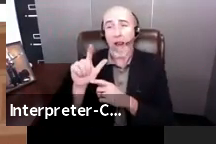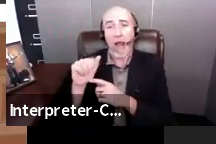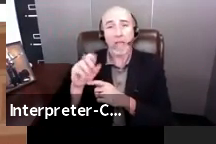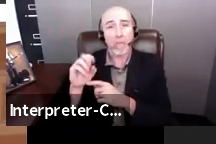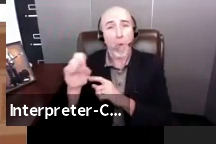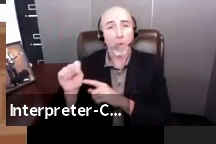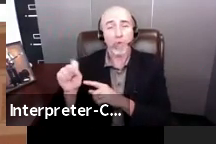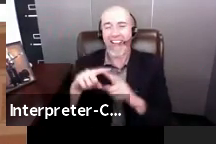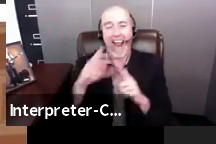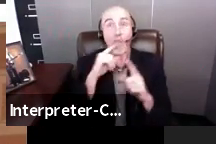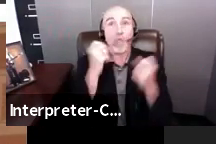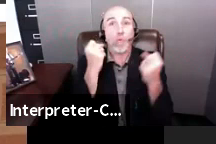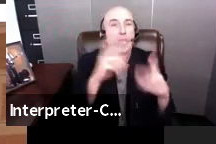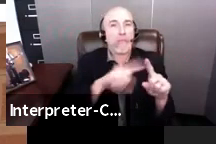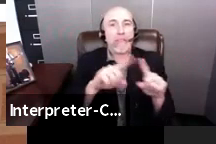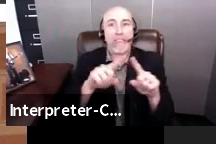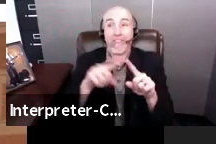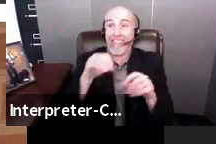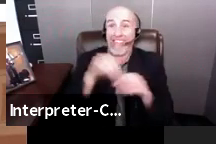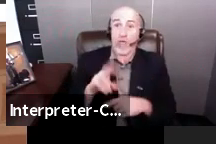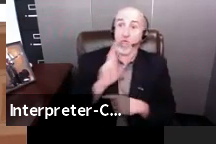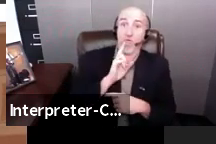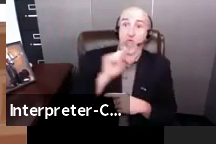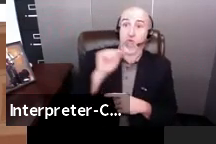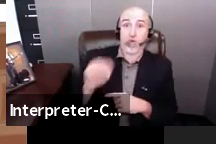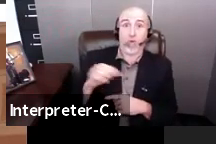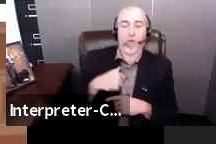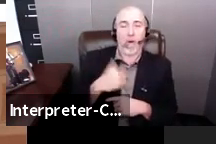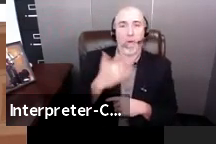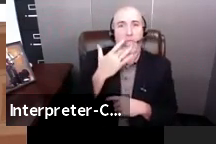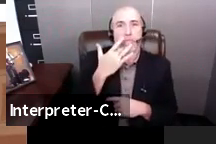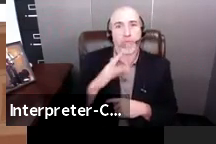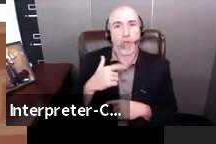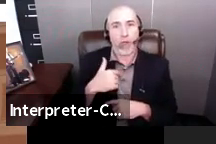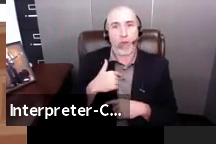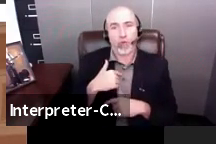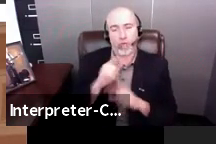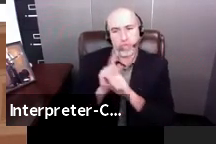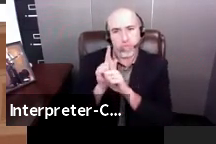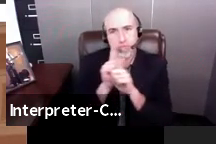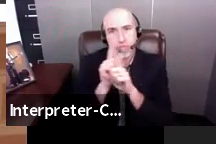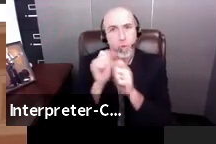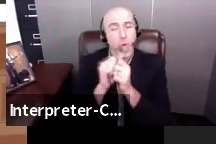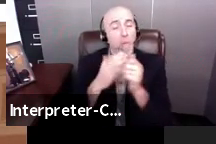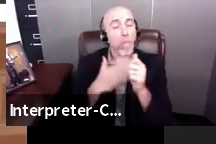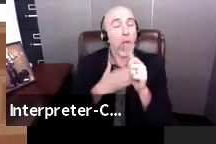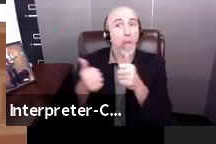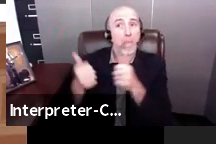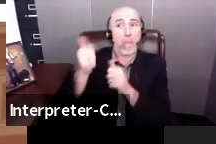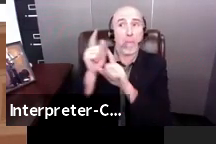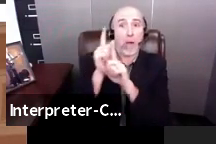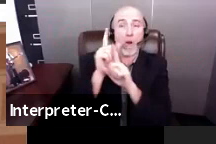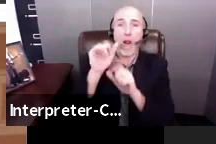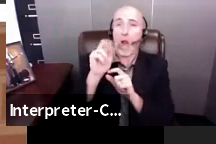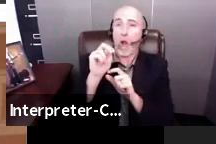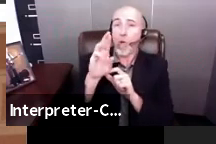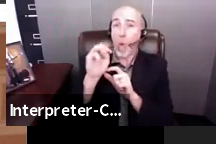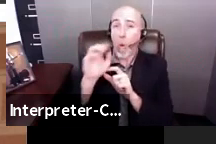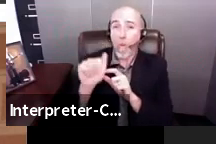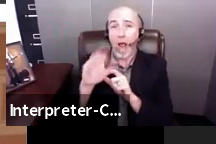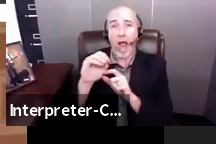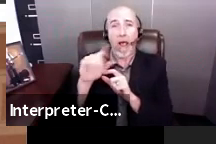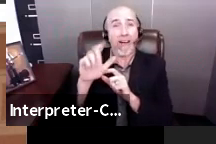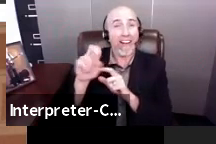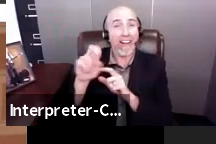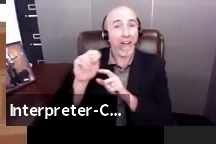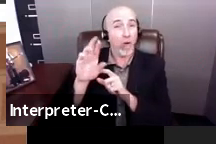others. In Houston, I have been fortunate to grow under the mentorship of folks like Norma and Glenn Crosby and